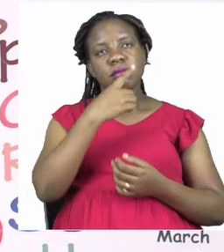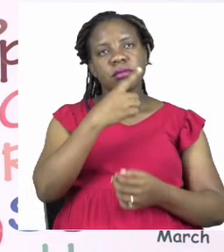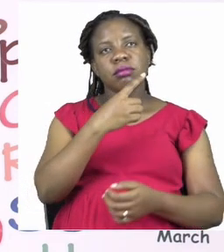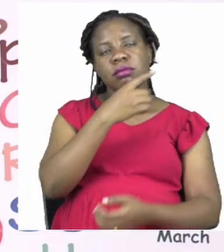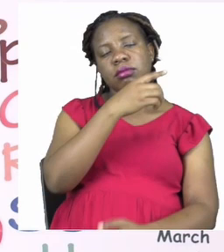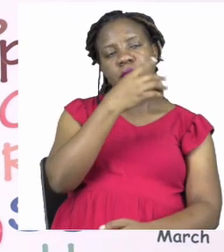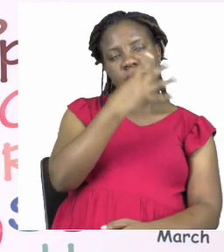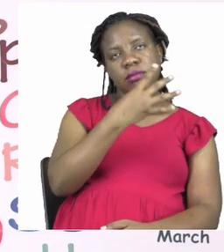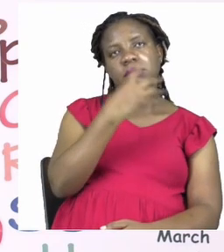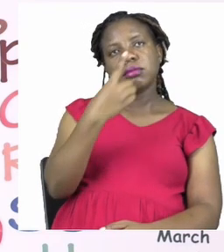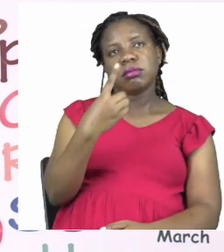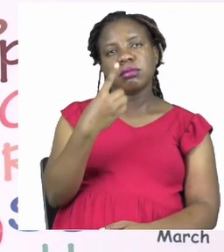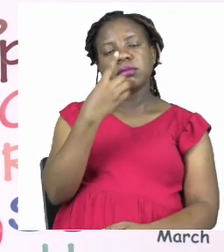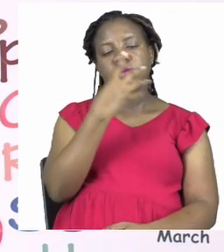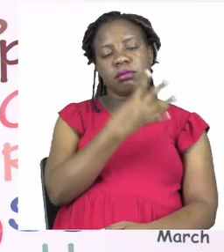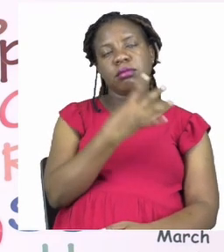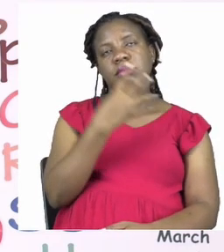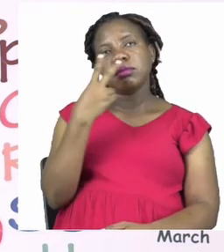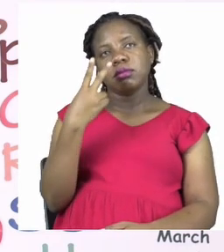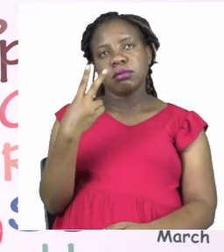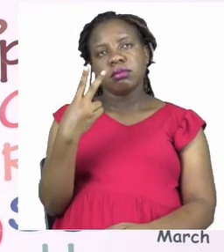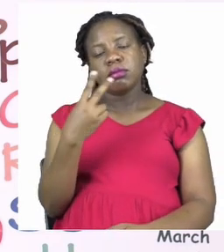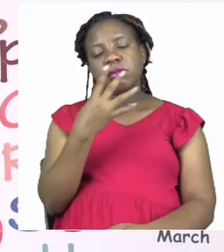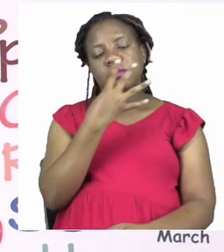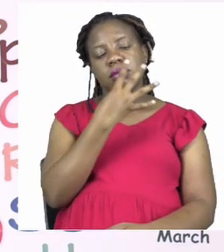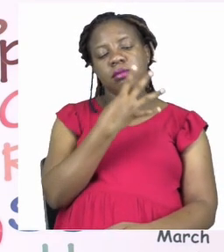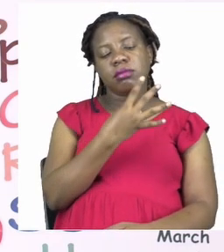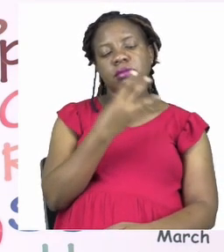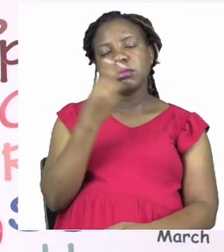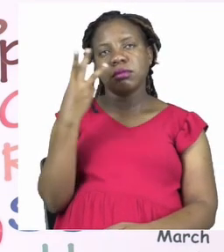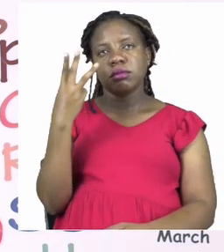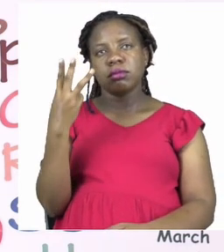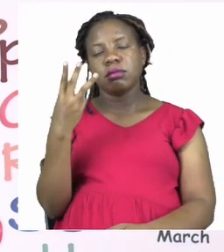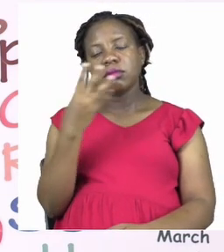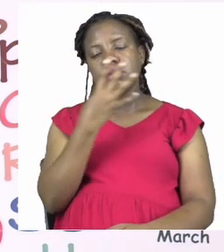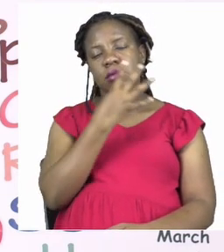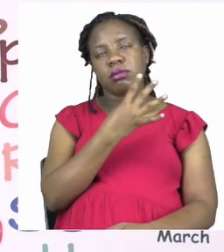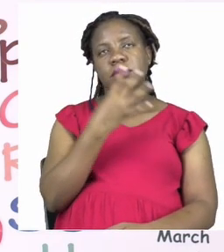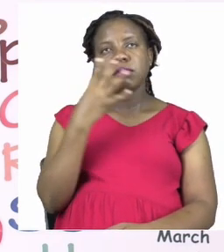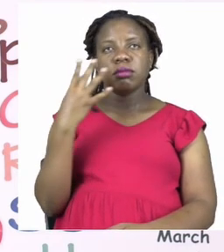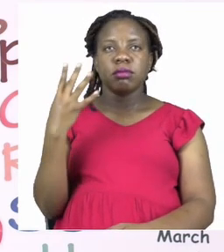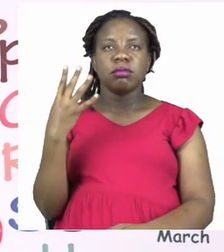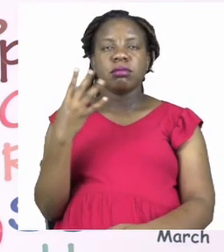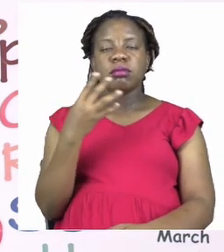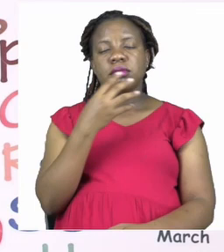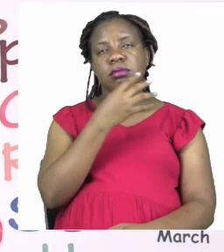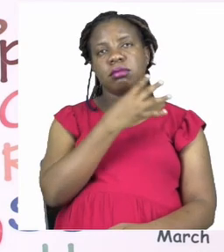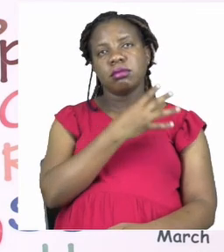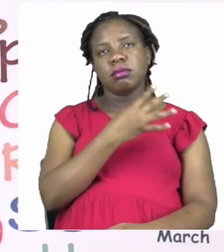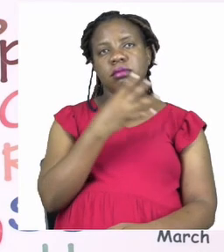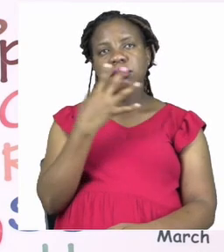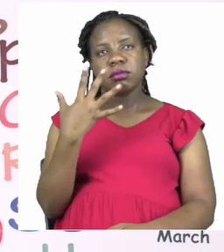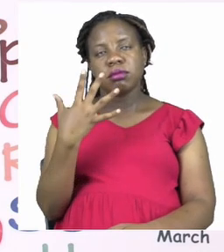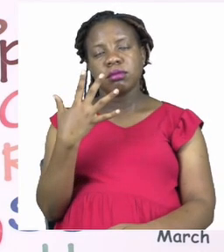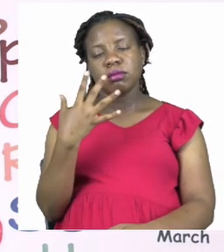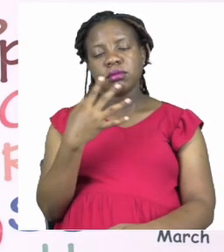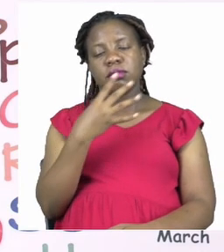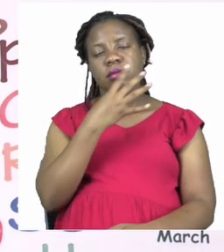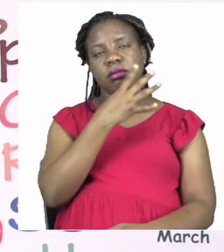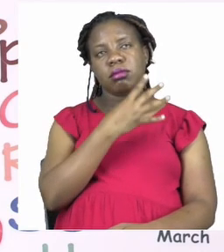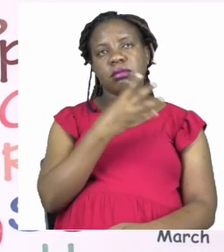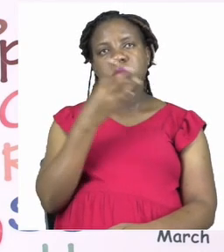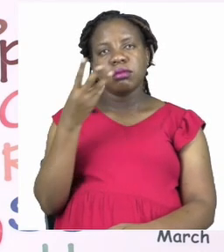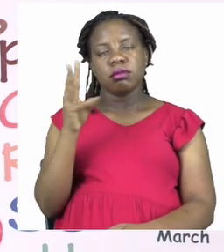41, 42, 43, 44, 45,